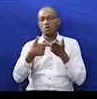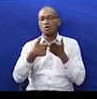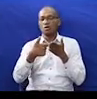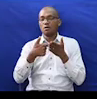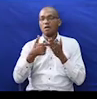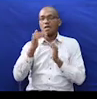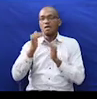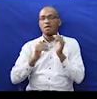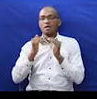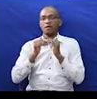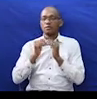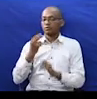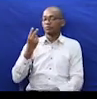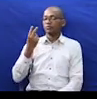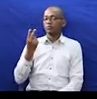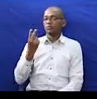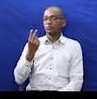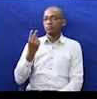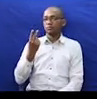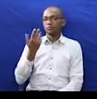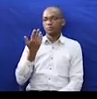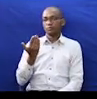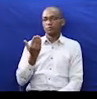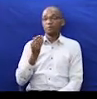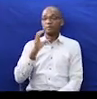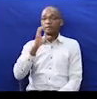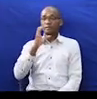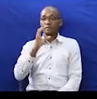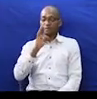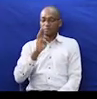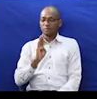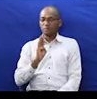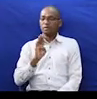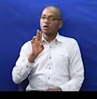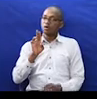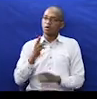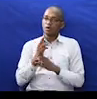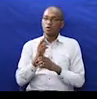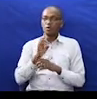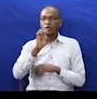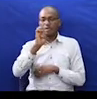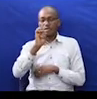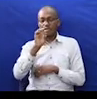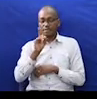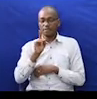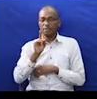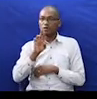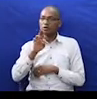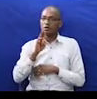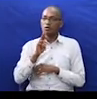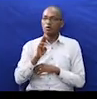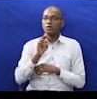over the length AC. It's the same as taking DE over AE, the same